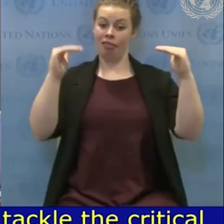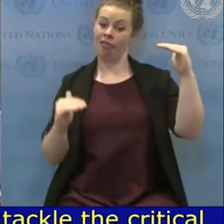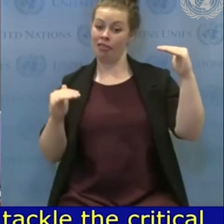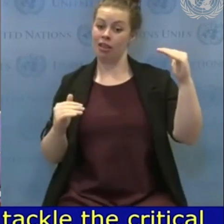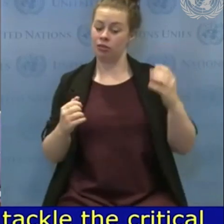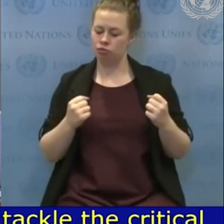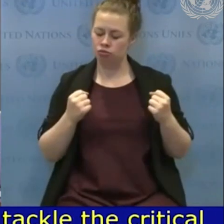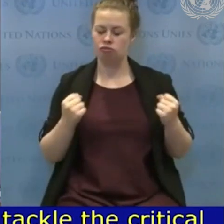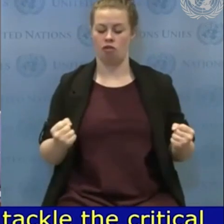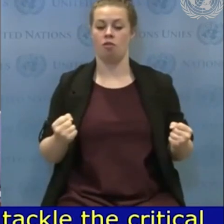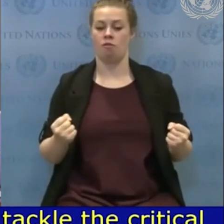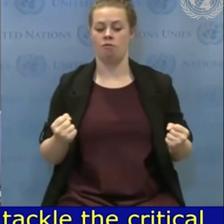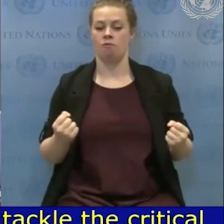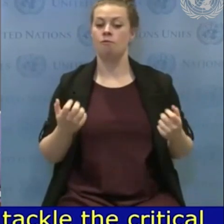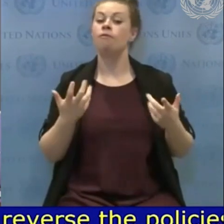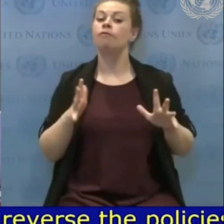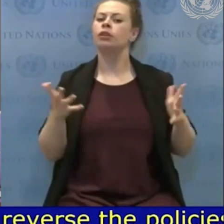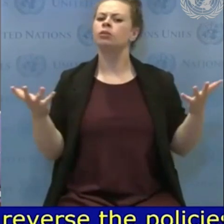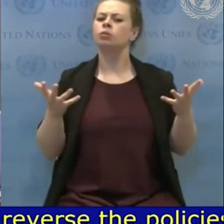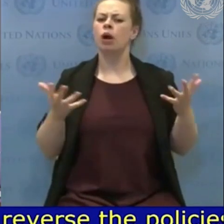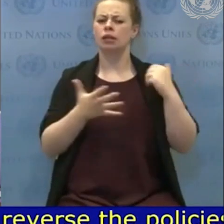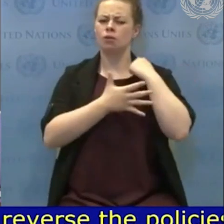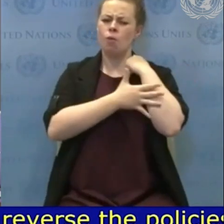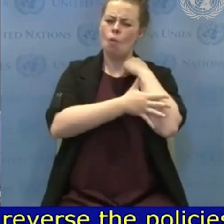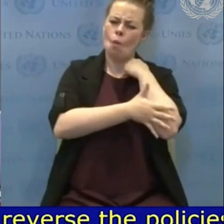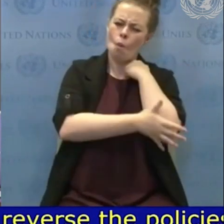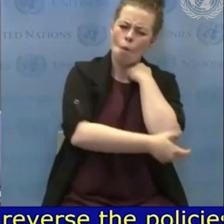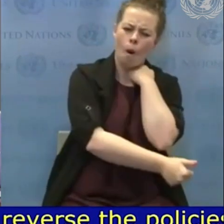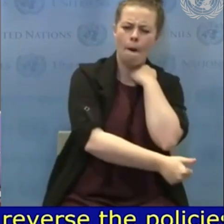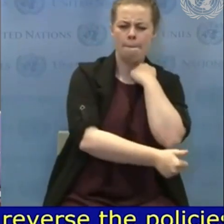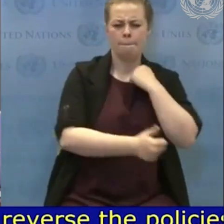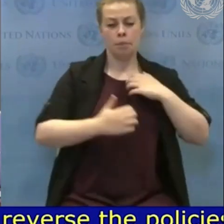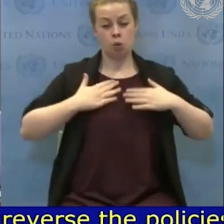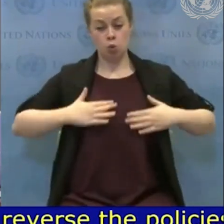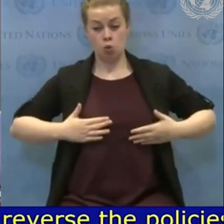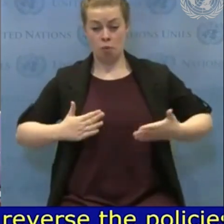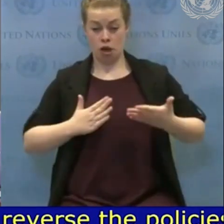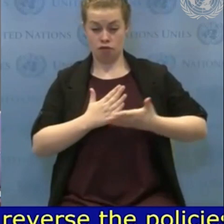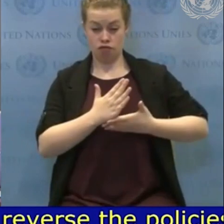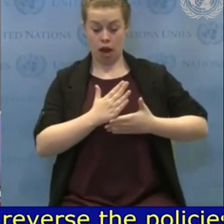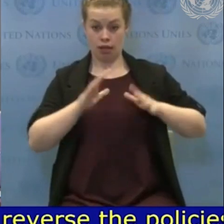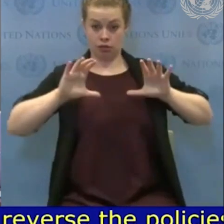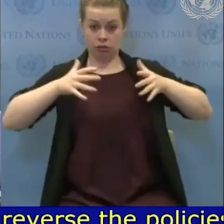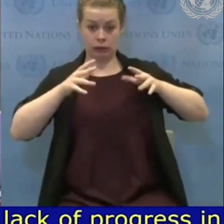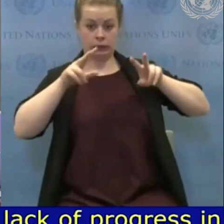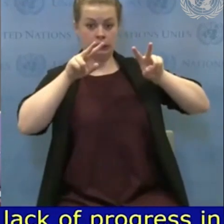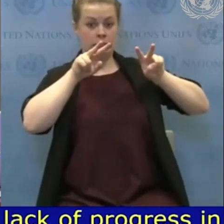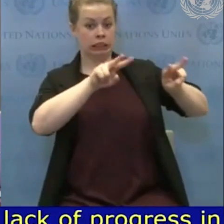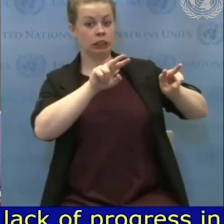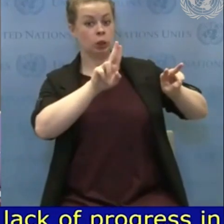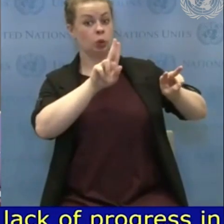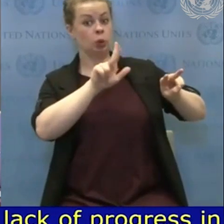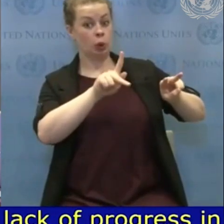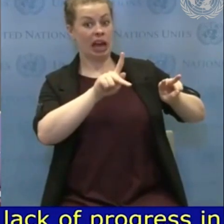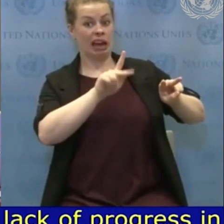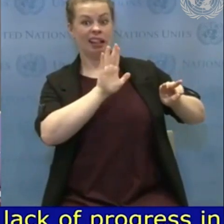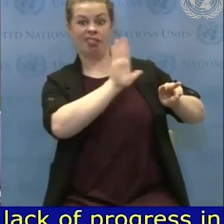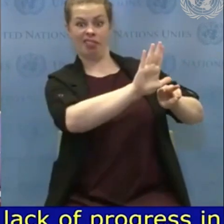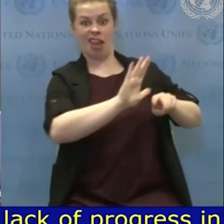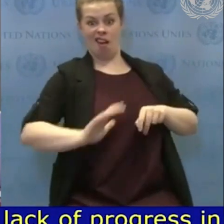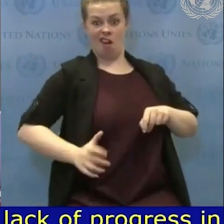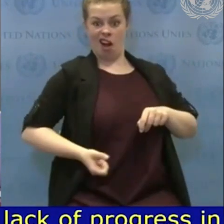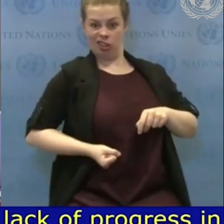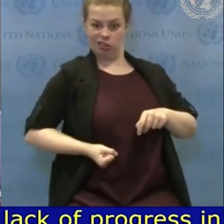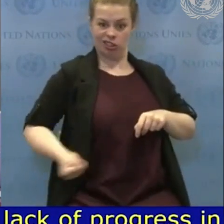Special Rapporteur on Extreme Poverty and Human Rights noted the disproportionate impact of UK austerity policies on the